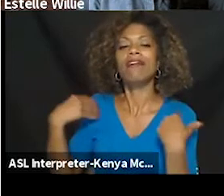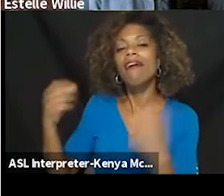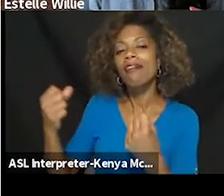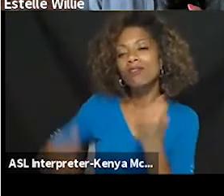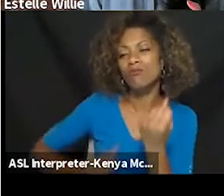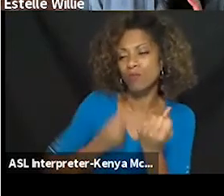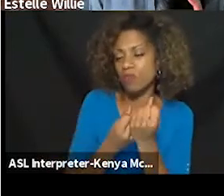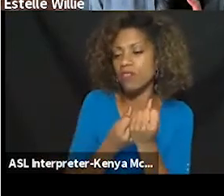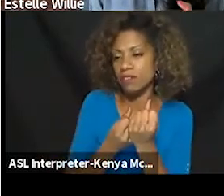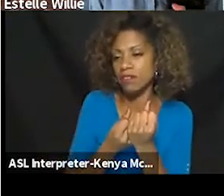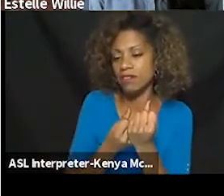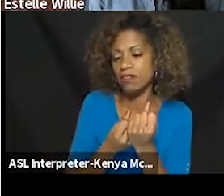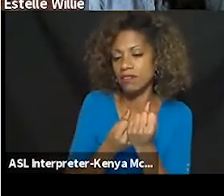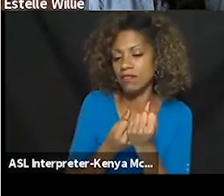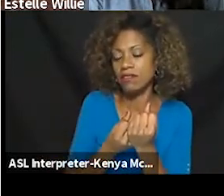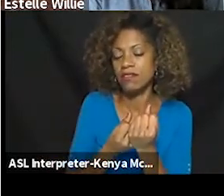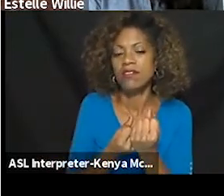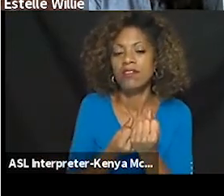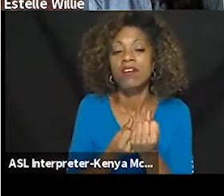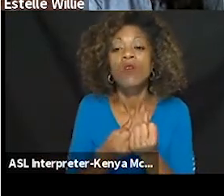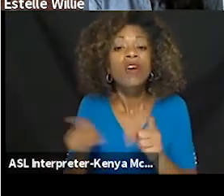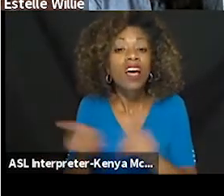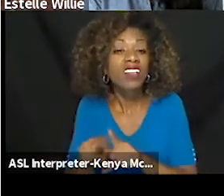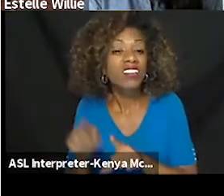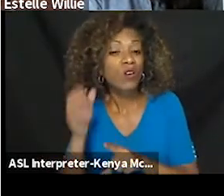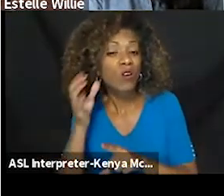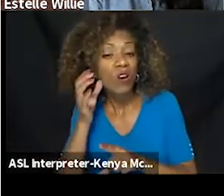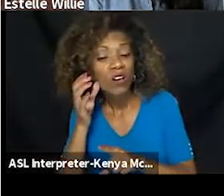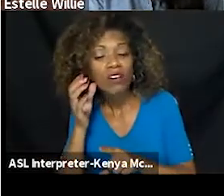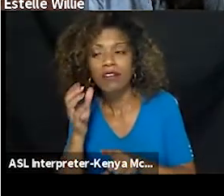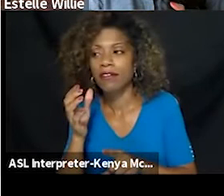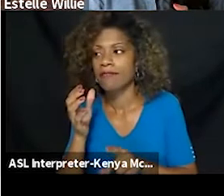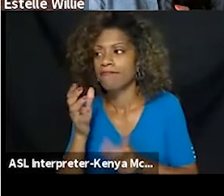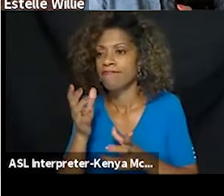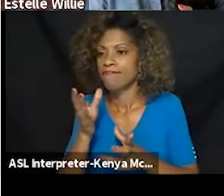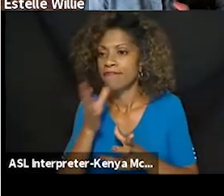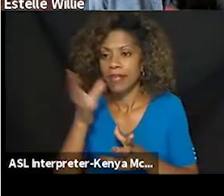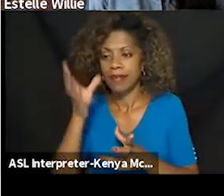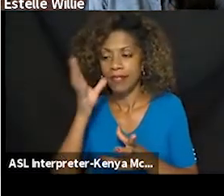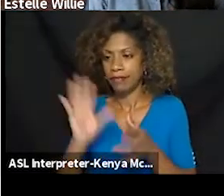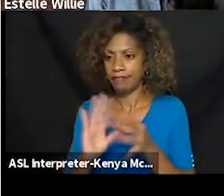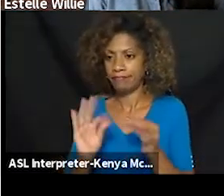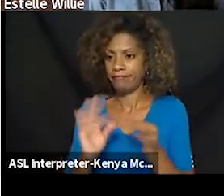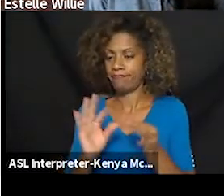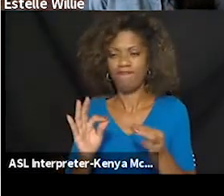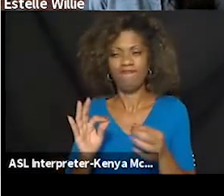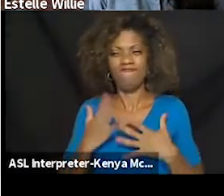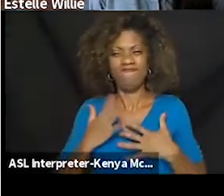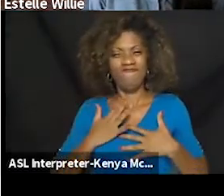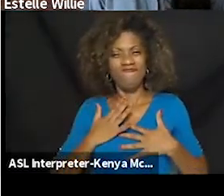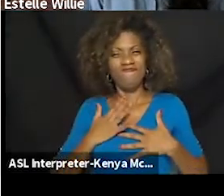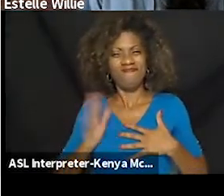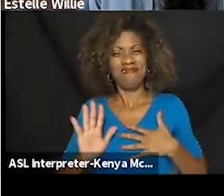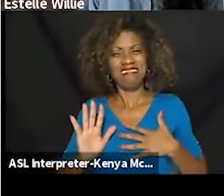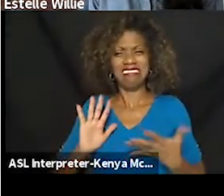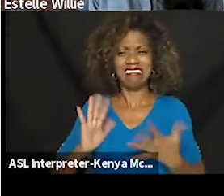that parents were just really, really concerned about bringing their kids back into school. There wasn't that much, community